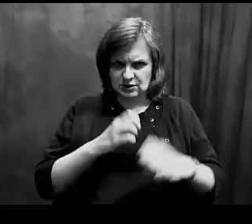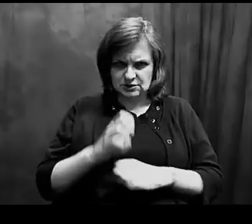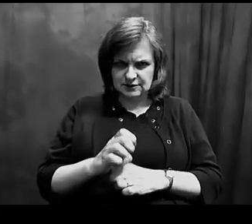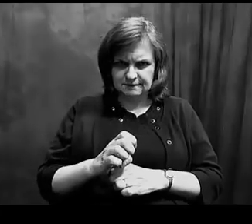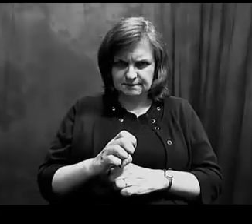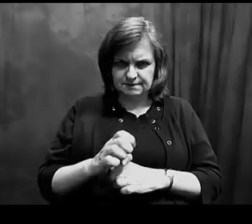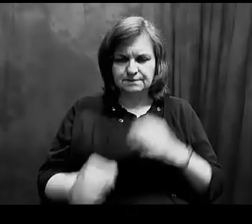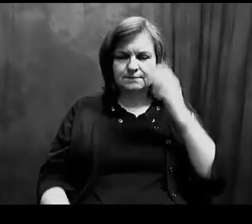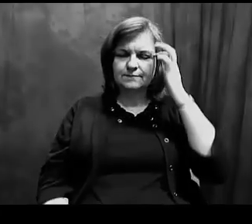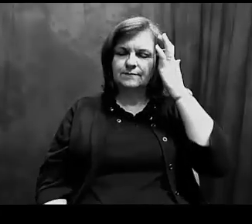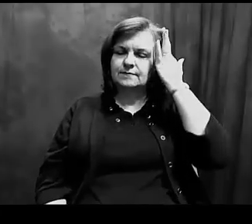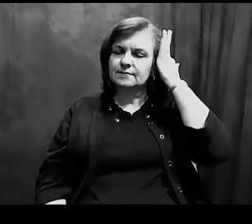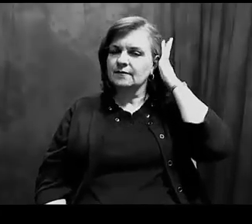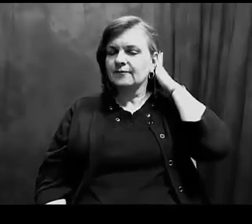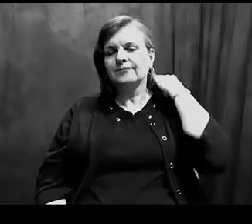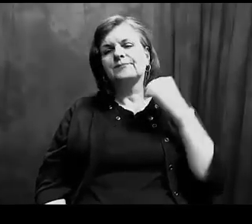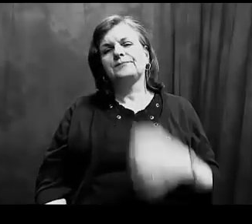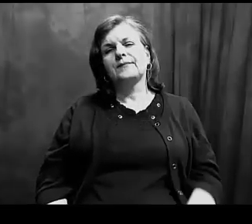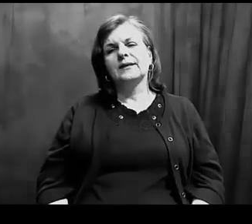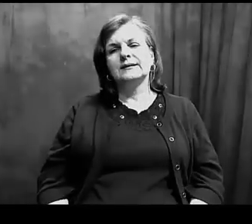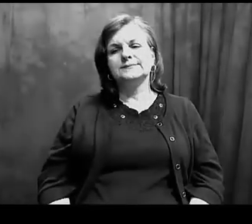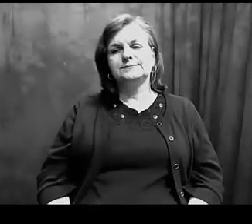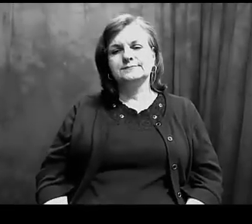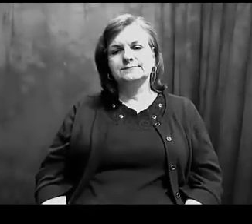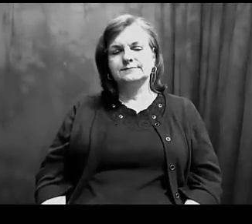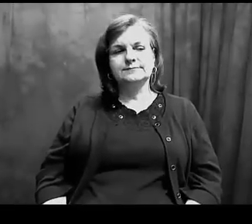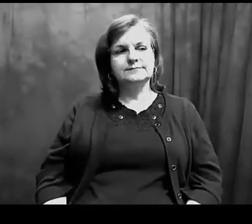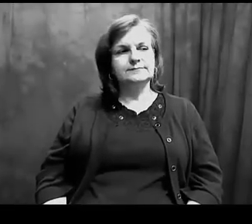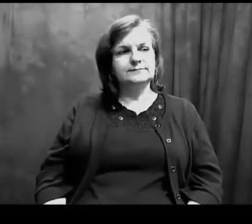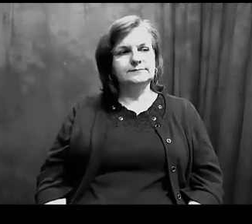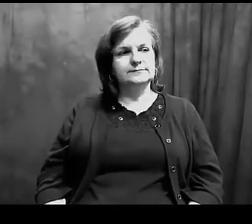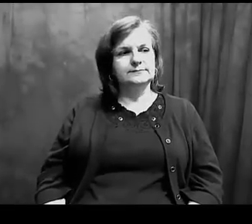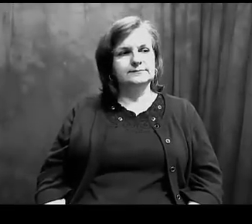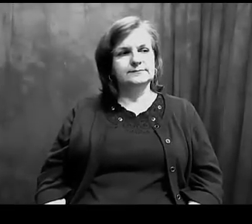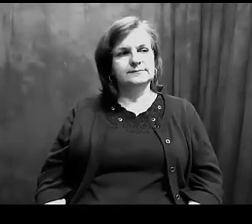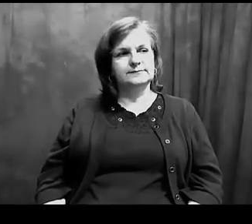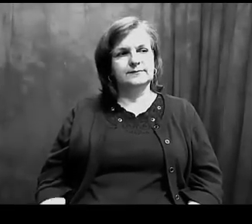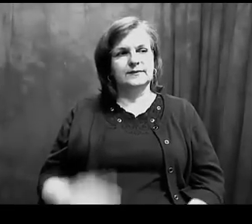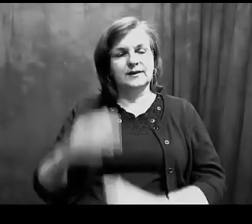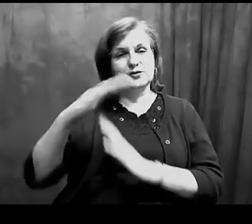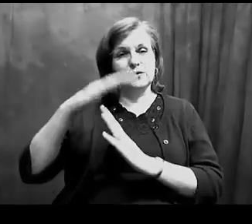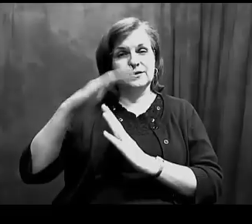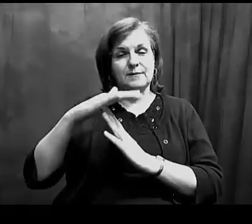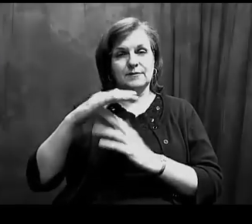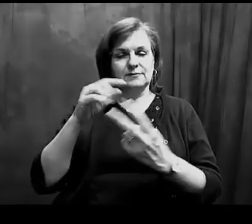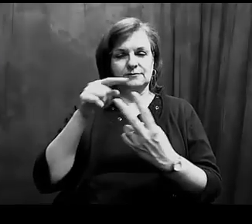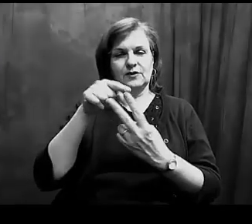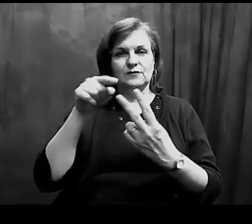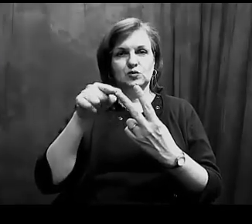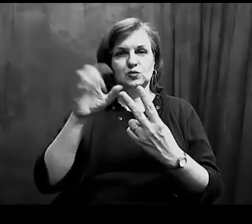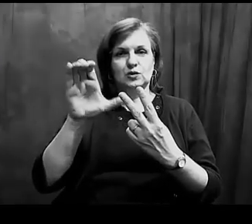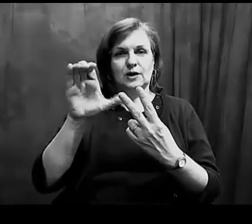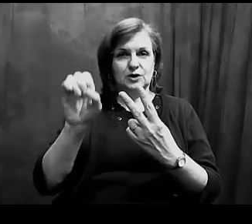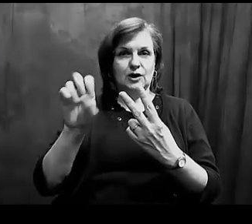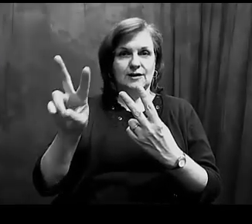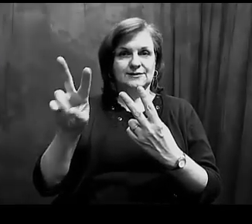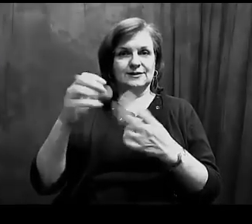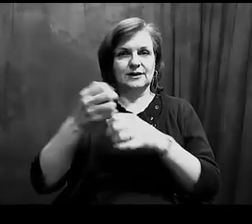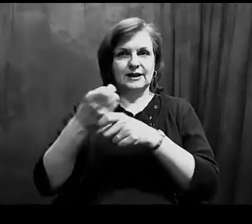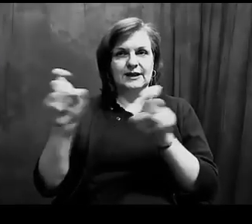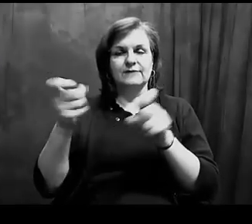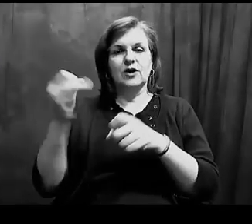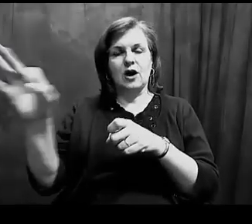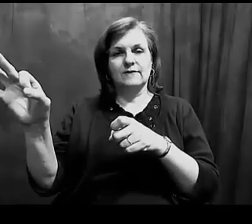bouncing carbons and the bouncing electrons. Okay, so that's why we have here 2